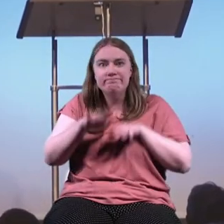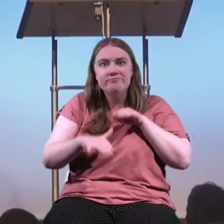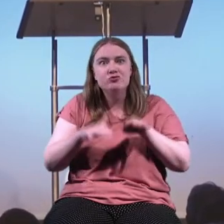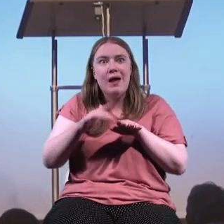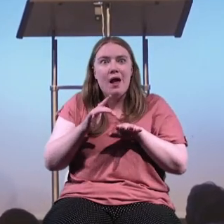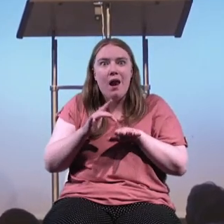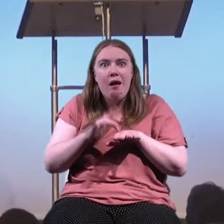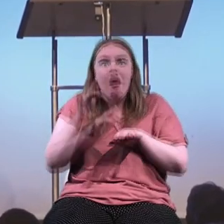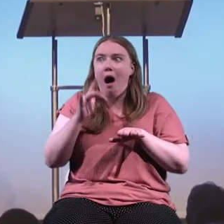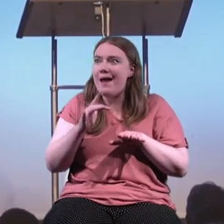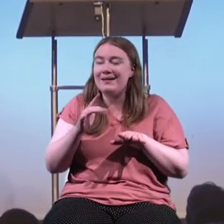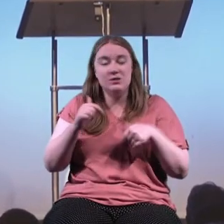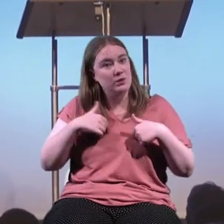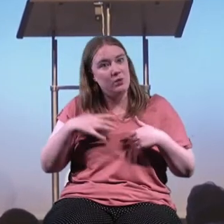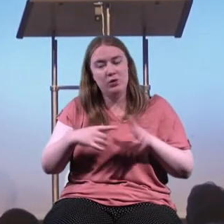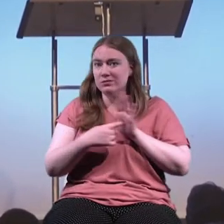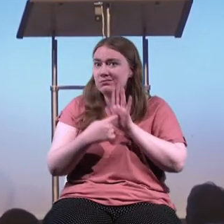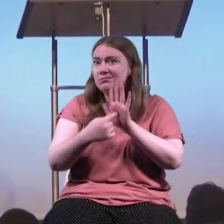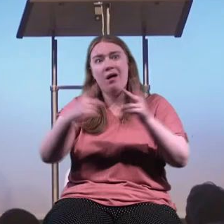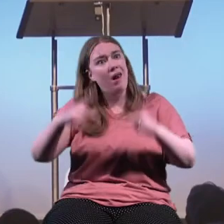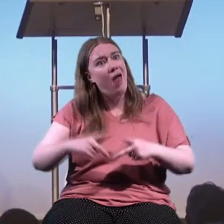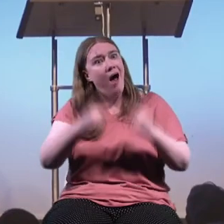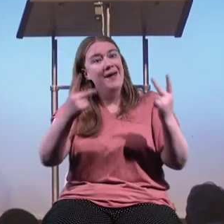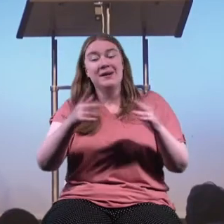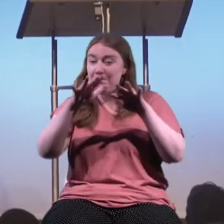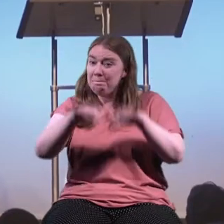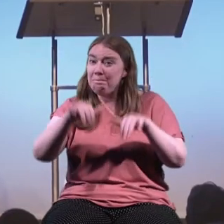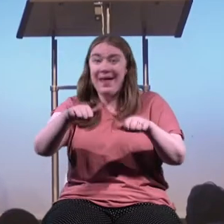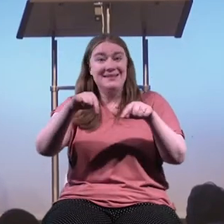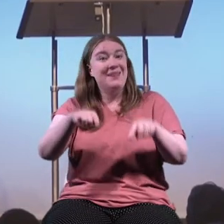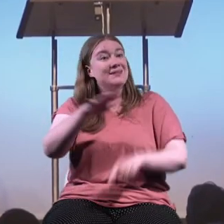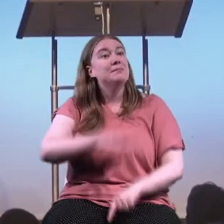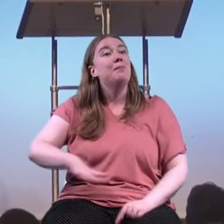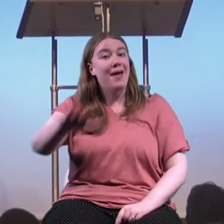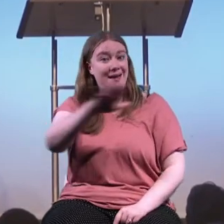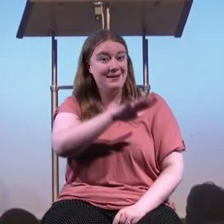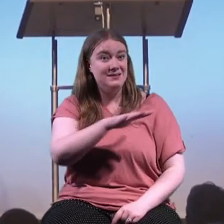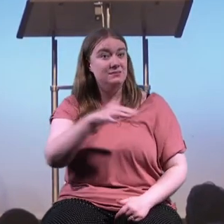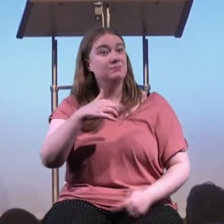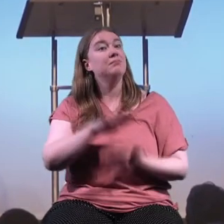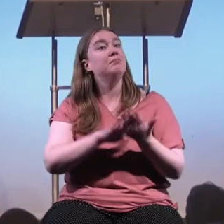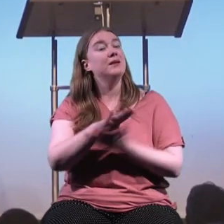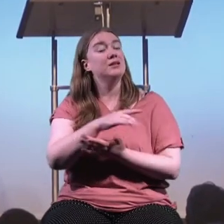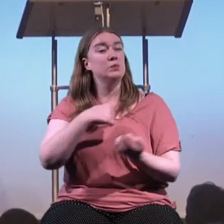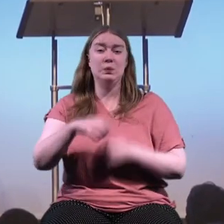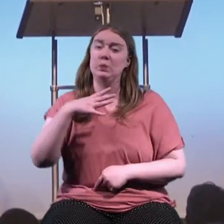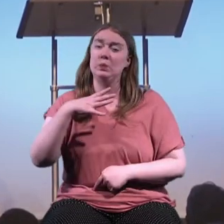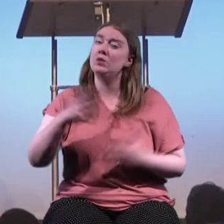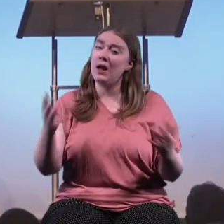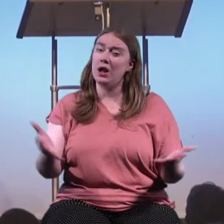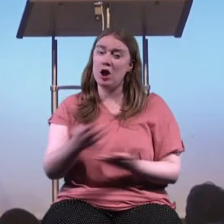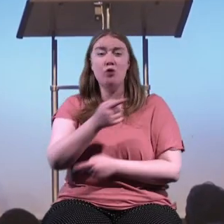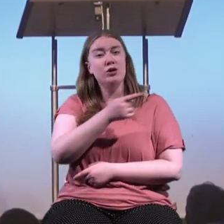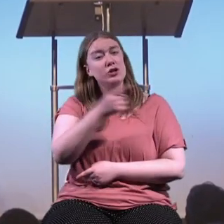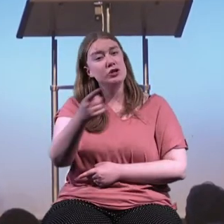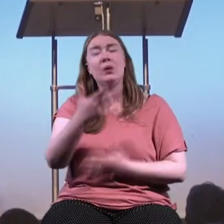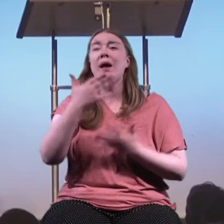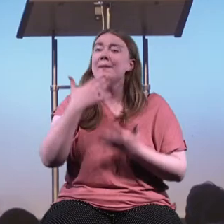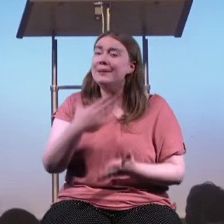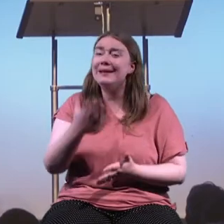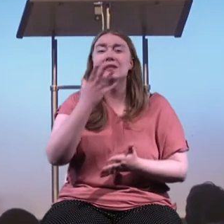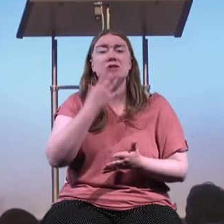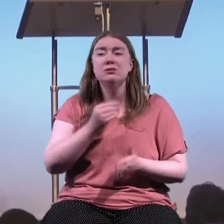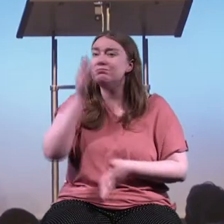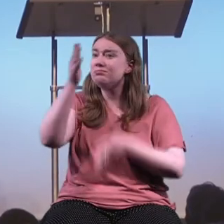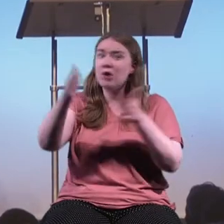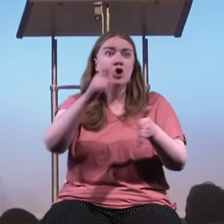to be a shining light. We want to be a blessing in this place, don't we? And we'd encourage you to shop, you know, use the shops, use